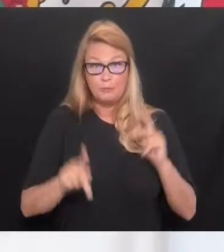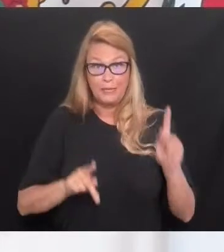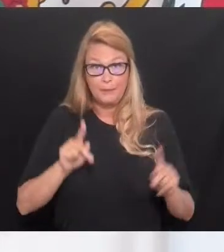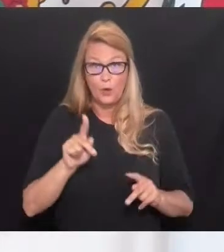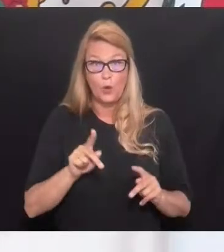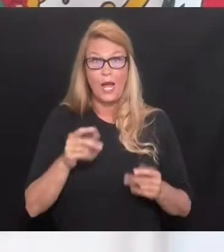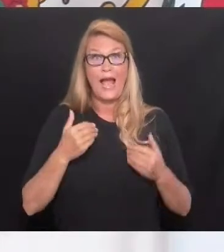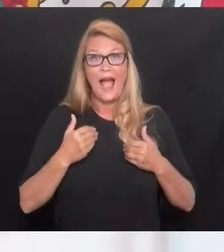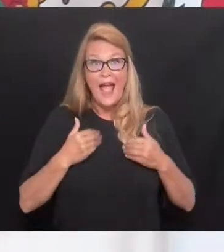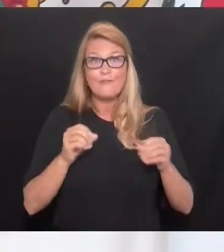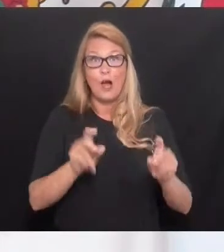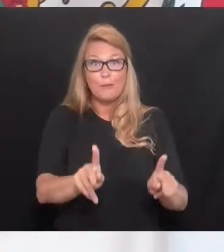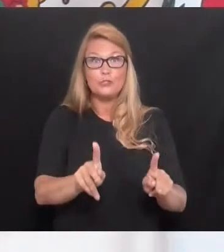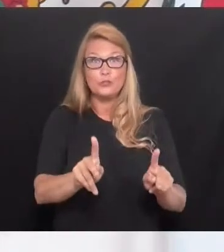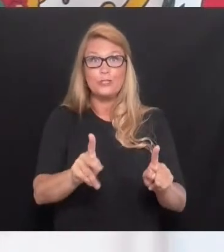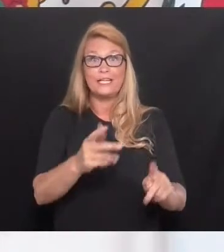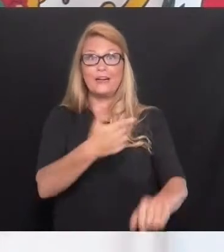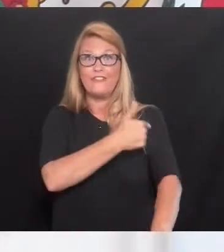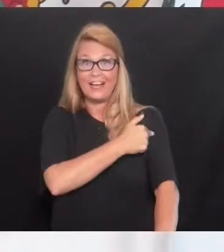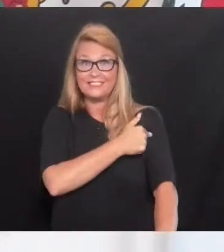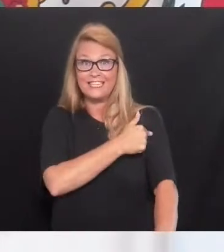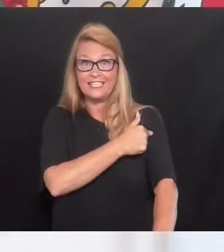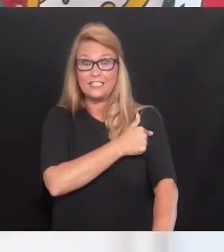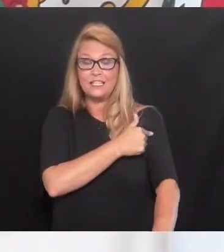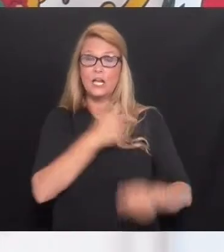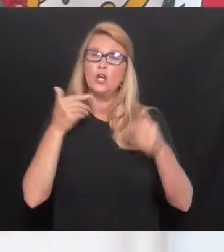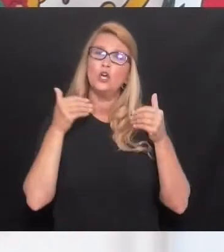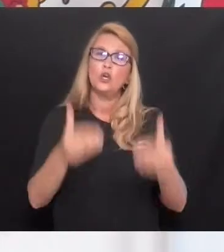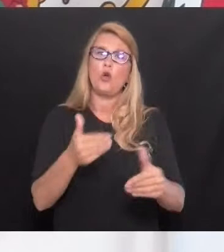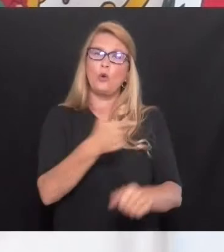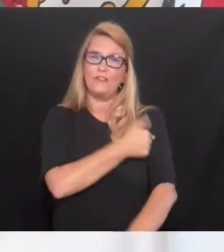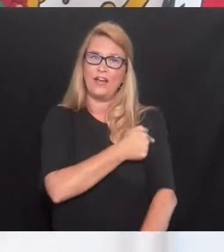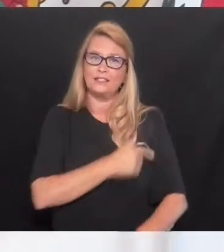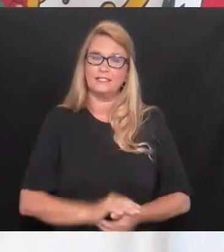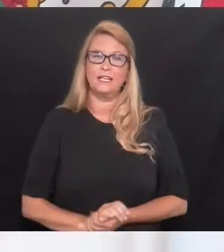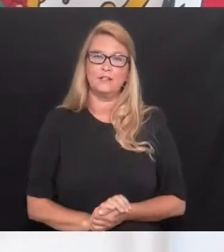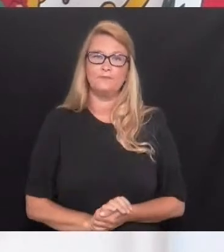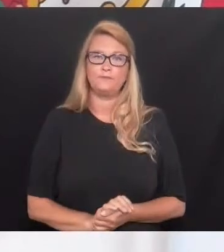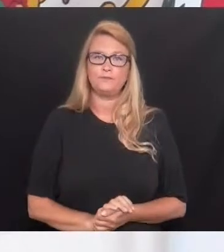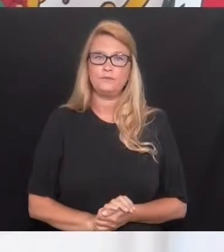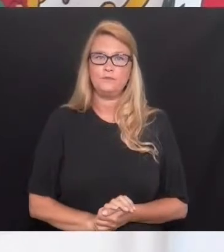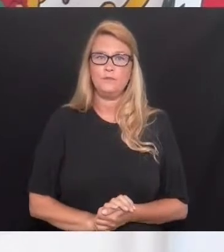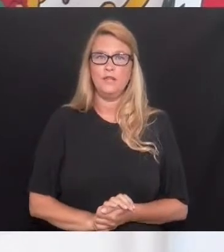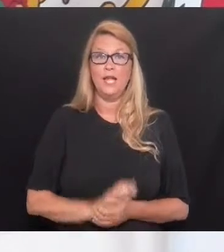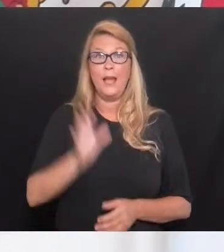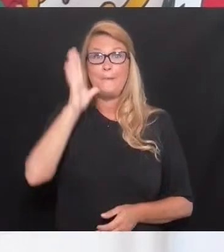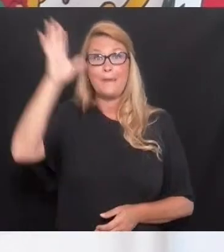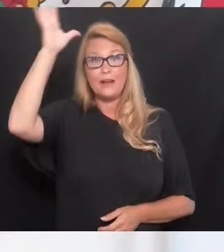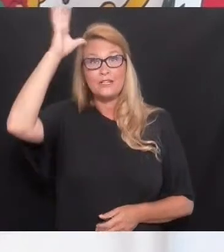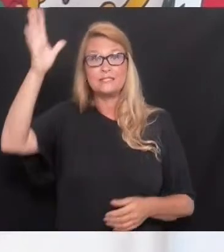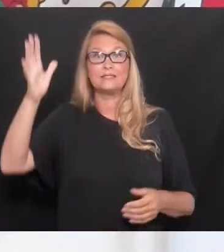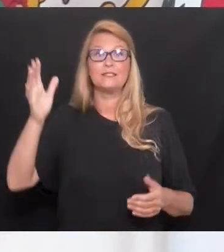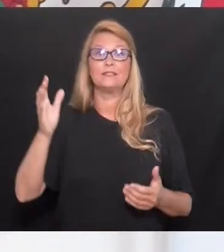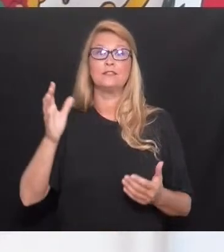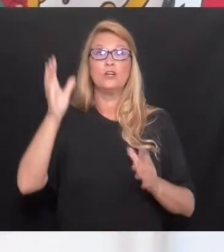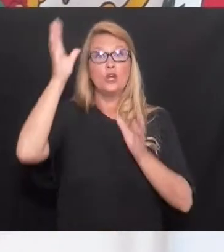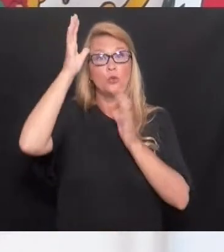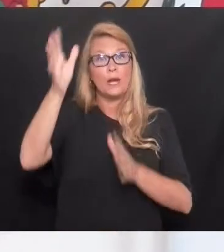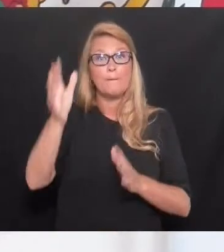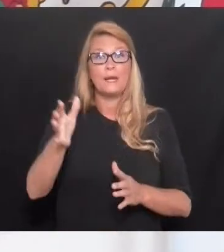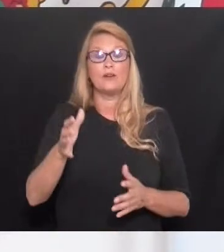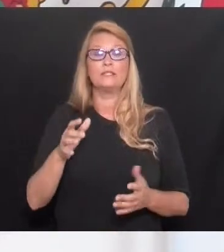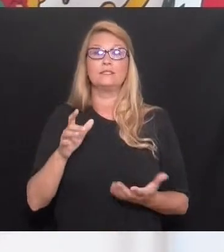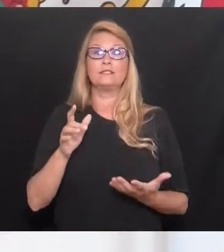you have the opportunity to be vaccinated, get vaccinated. And parents and grandparents encourage the young to get vaccinated. We need